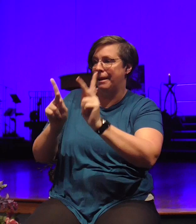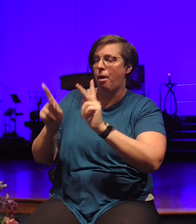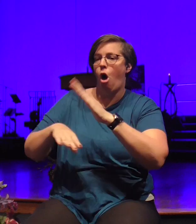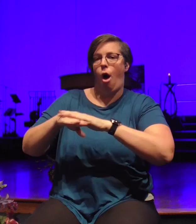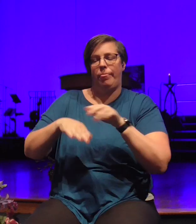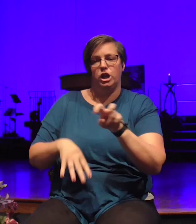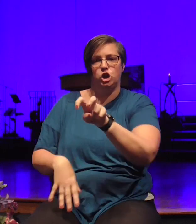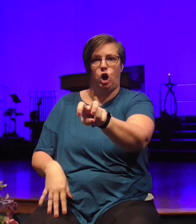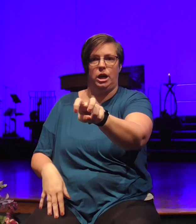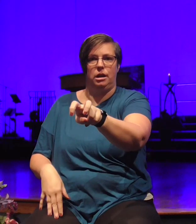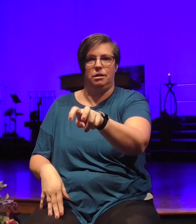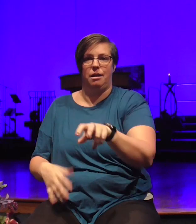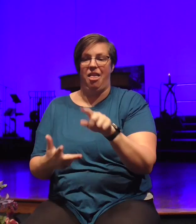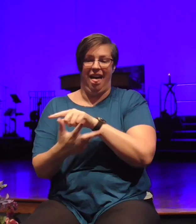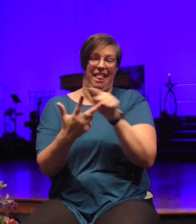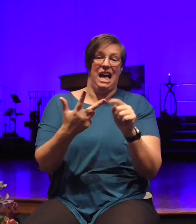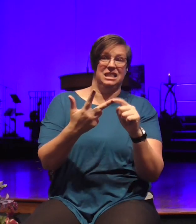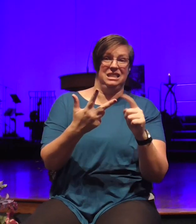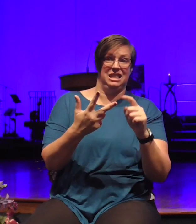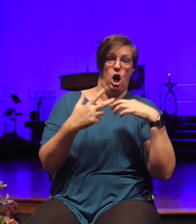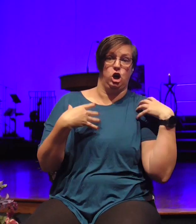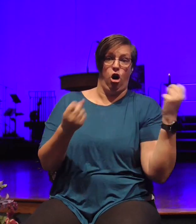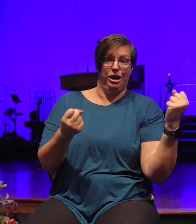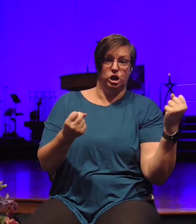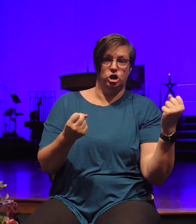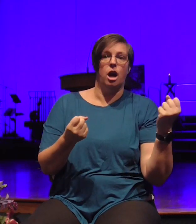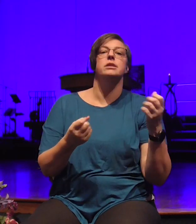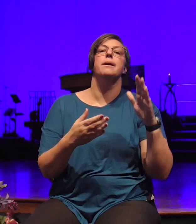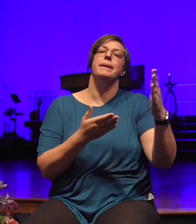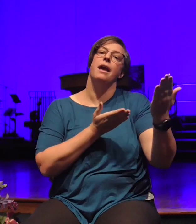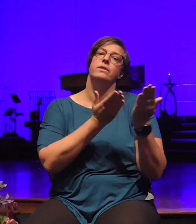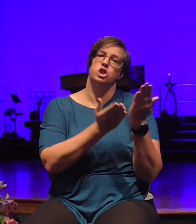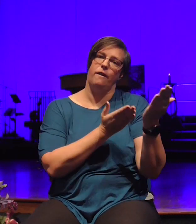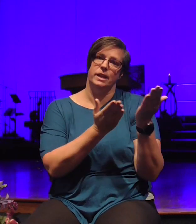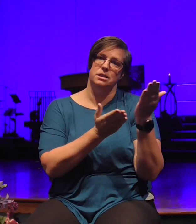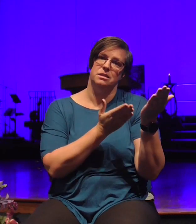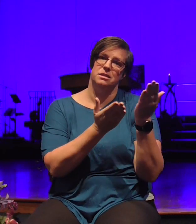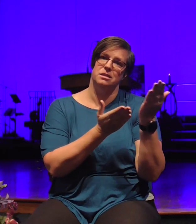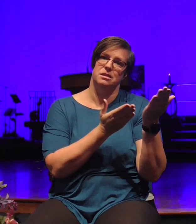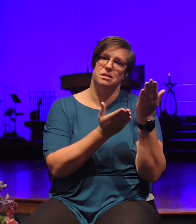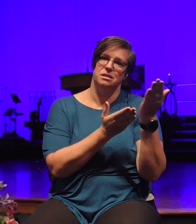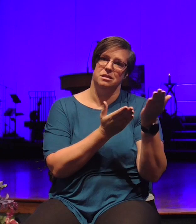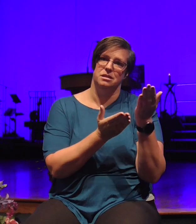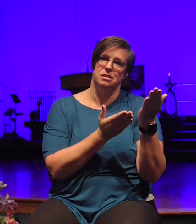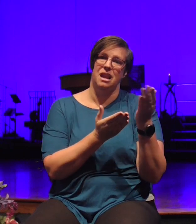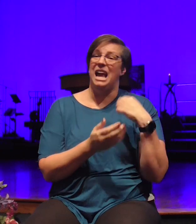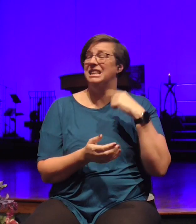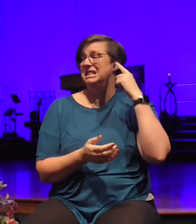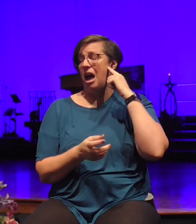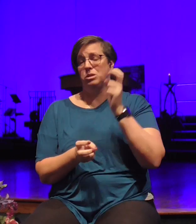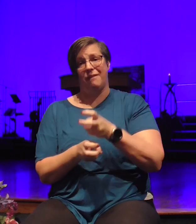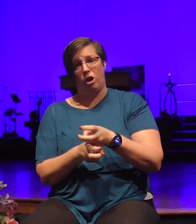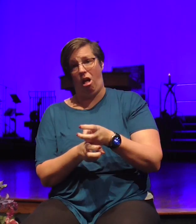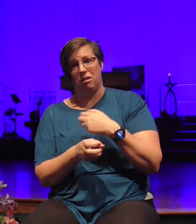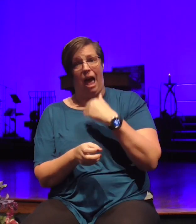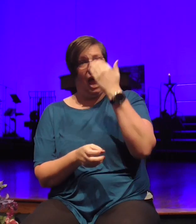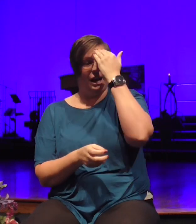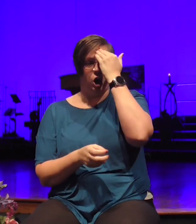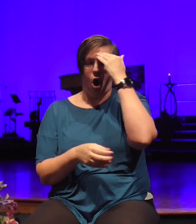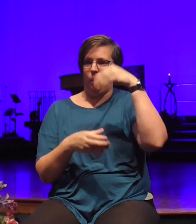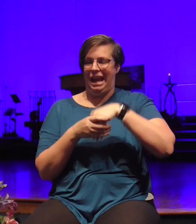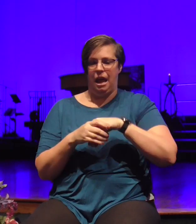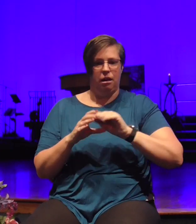of service, to have the courage to be of service, which can sound really difficult. I know in the throes of